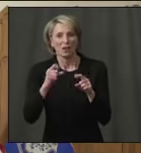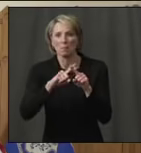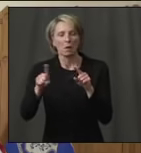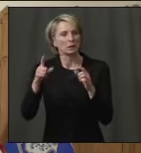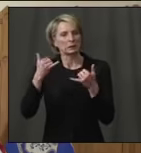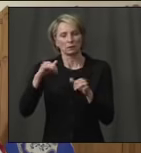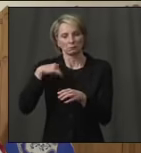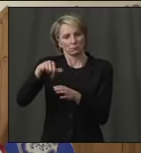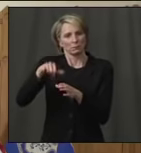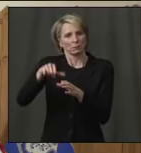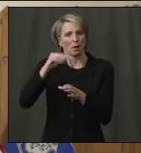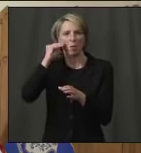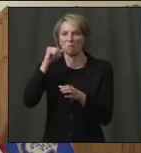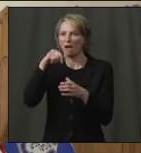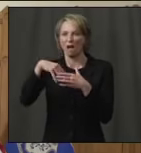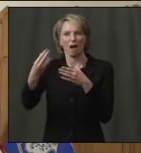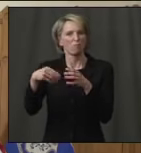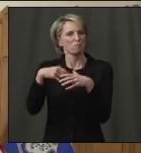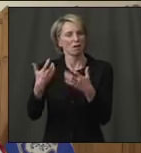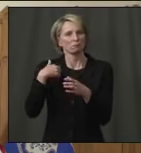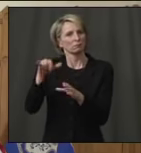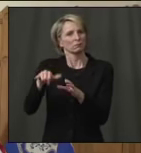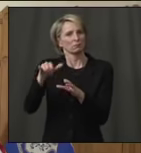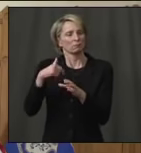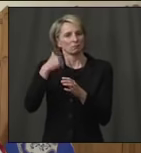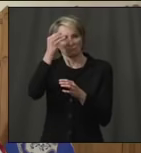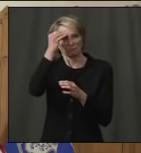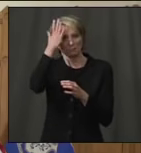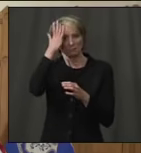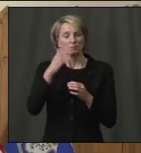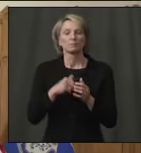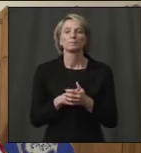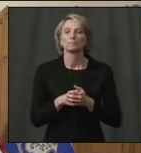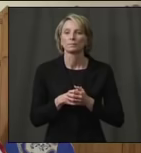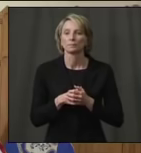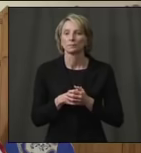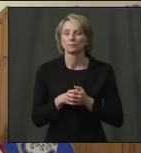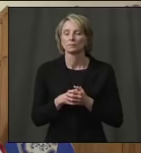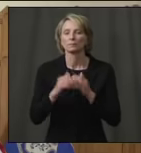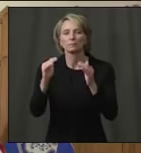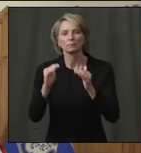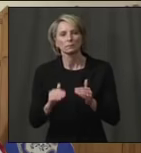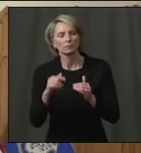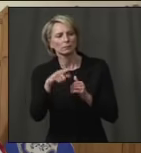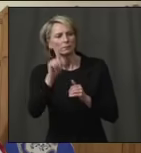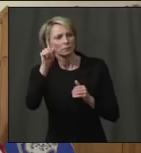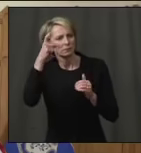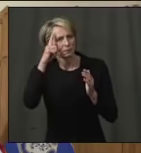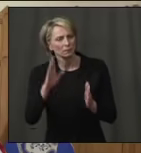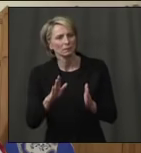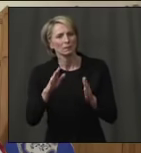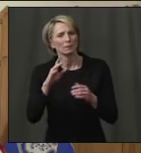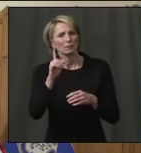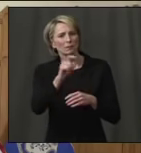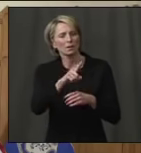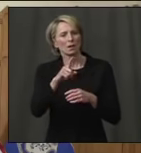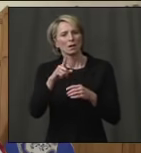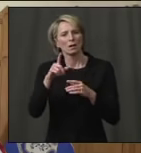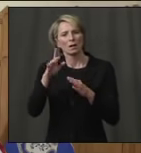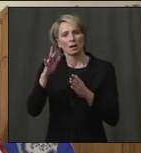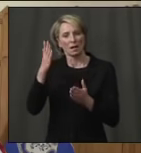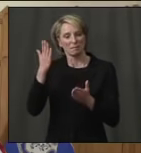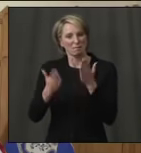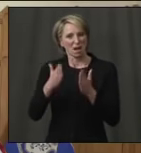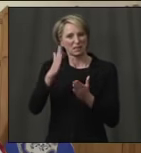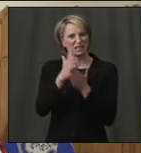Governor, I imagine you've been getting some kind of pushback on the possible intrusion into